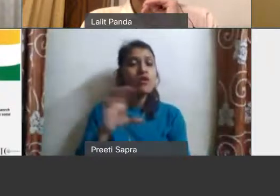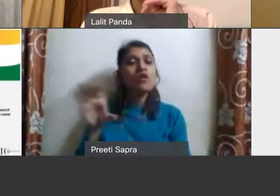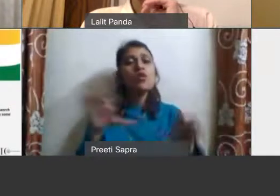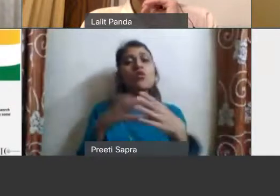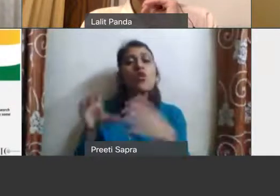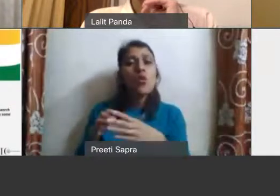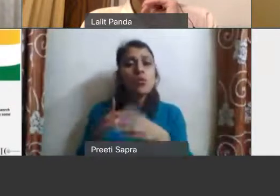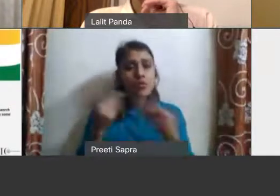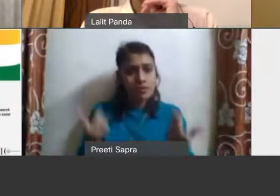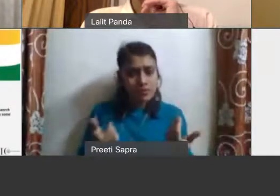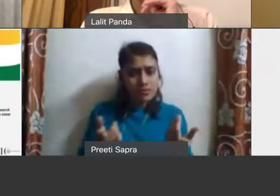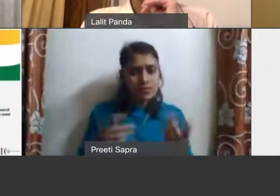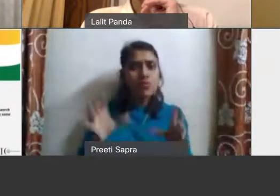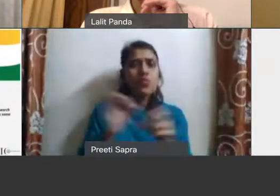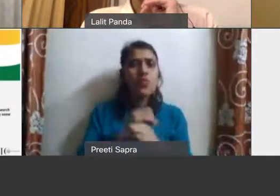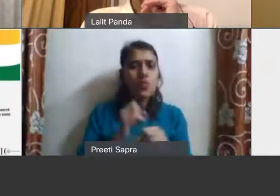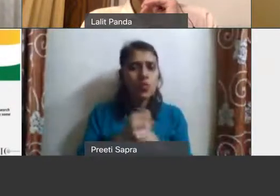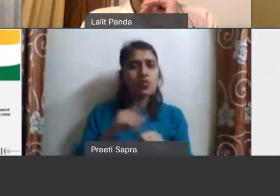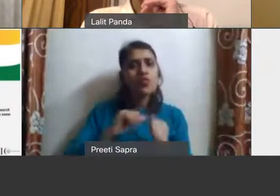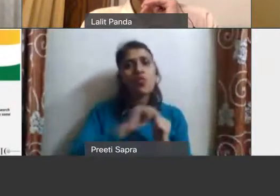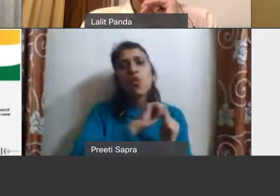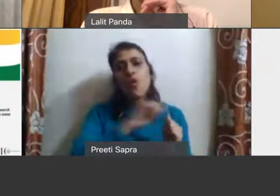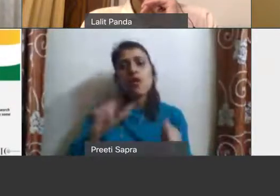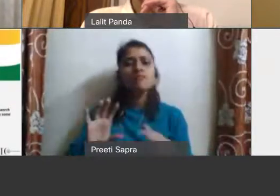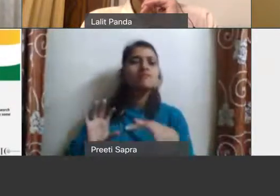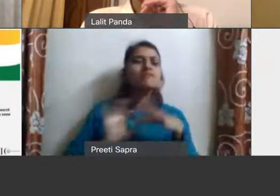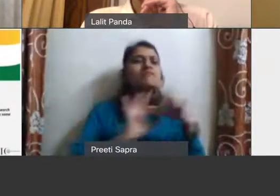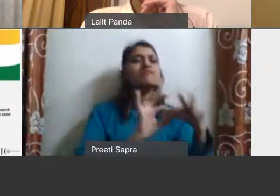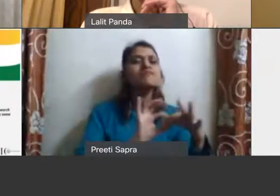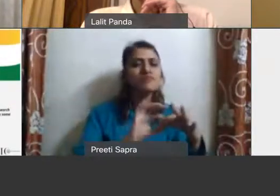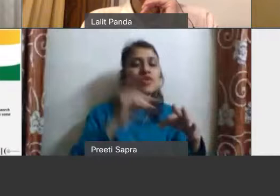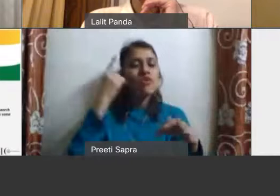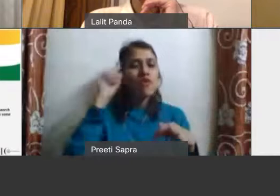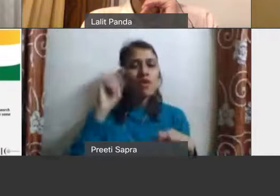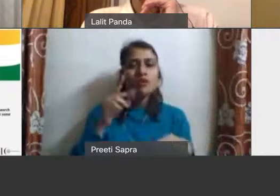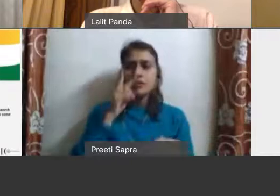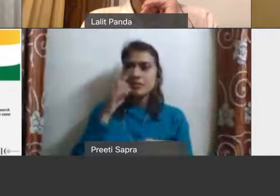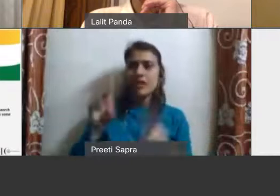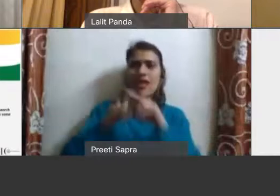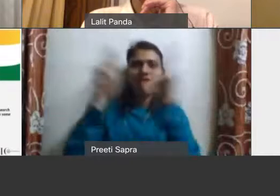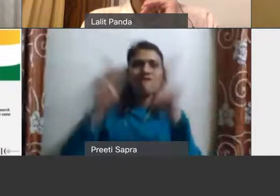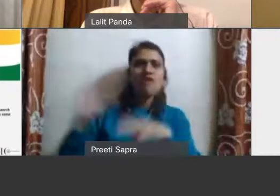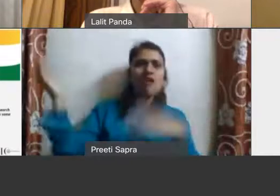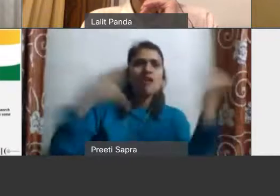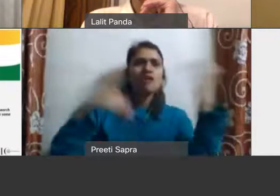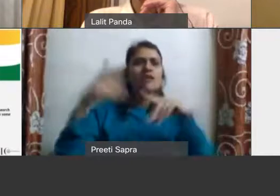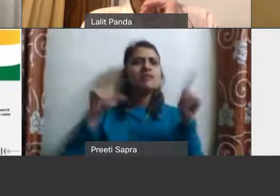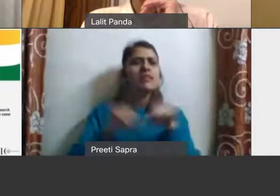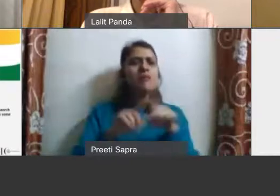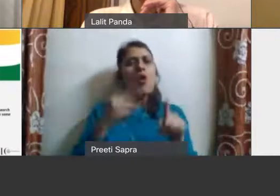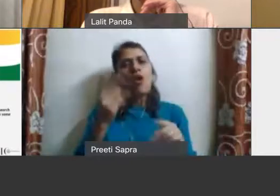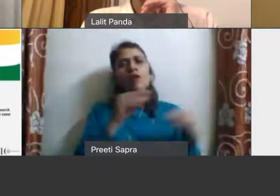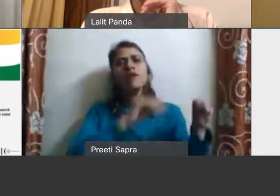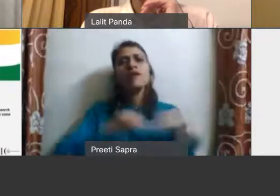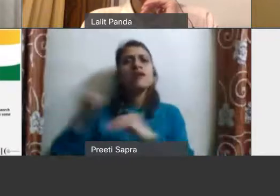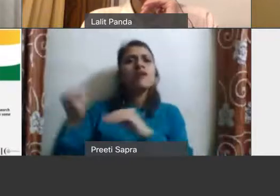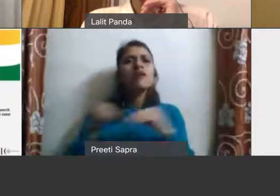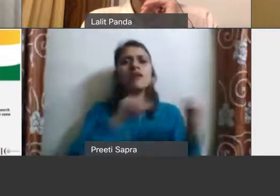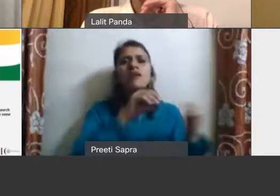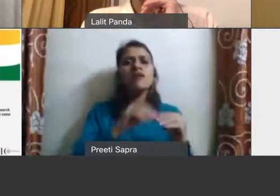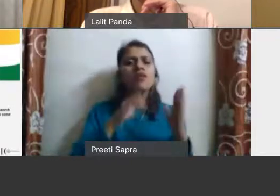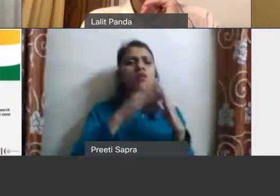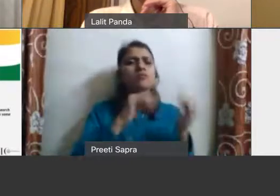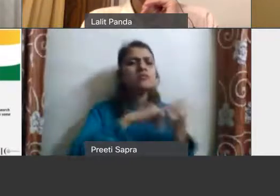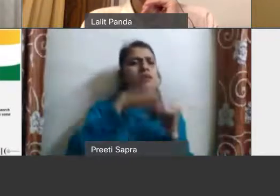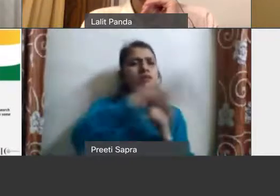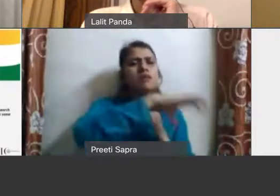or the stateless, for instance. All of them are clubbed together as foreigners or as potentially illegal migrants. And I think an argument can be made